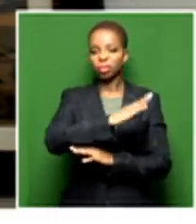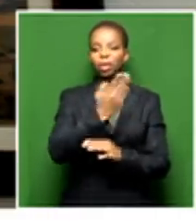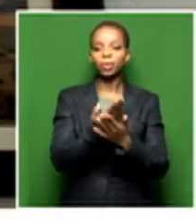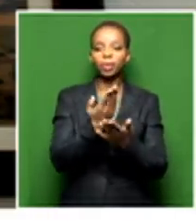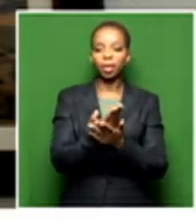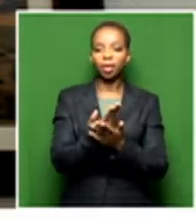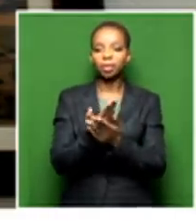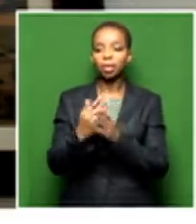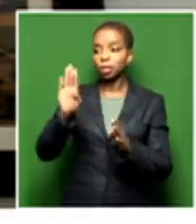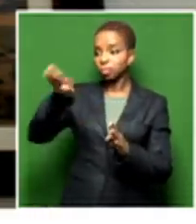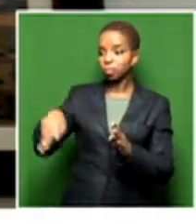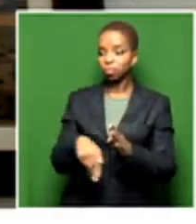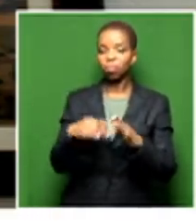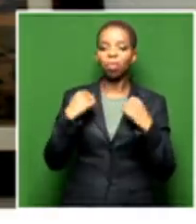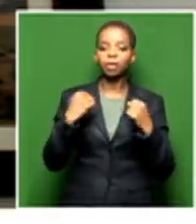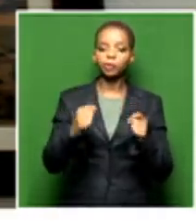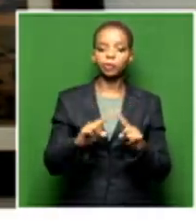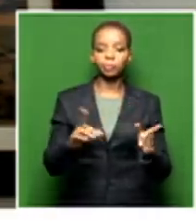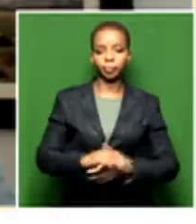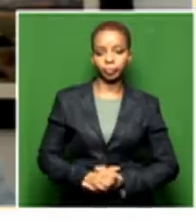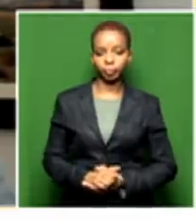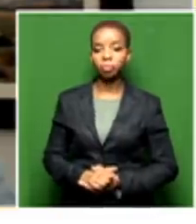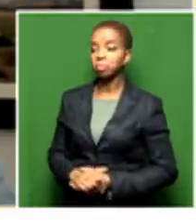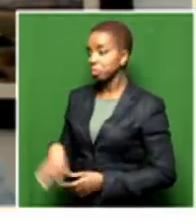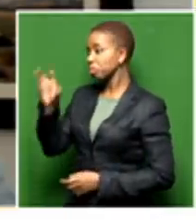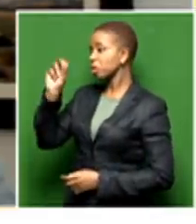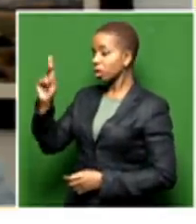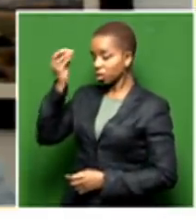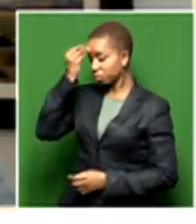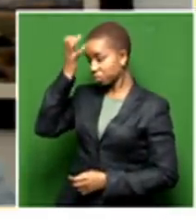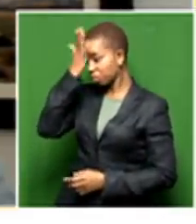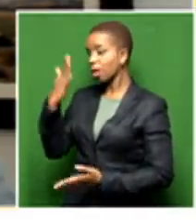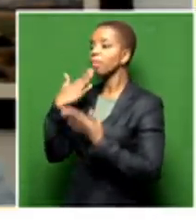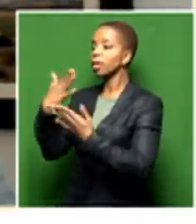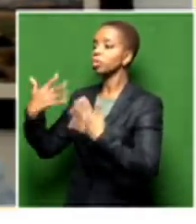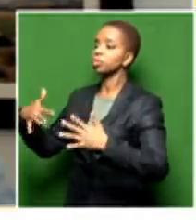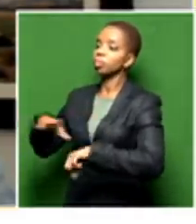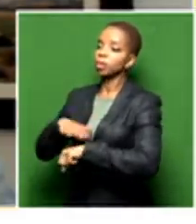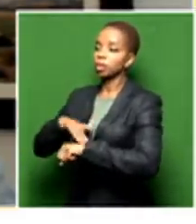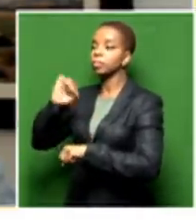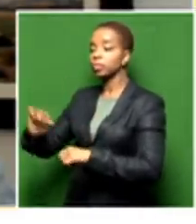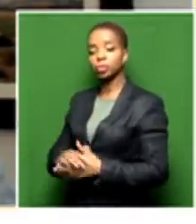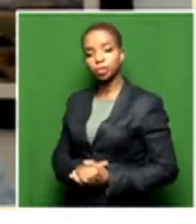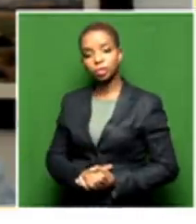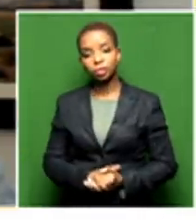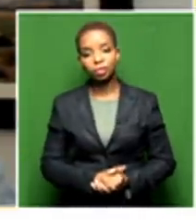after that. Try and relax. Okay. Point taken, Rob. Point taken. Thank you so much for your time. Hey.